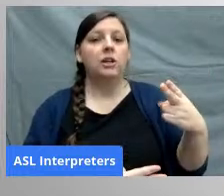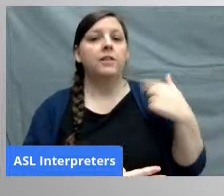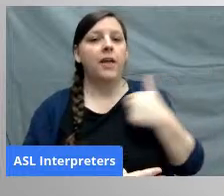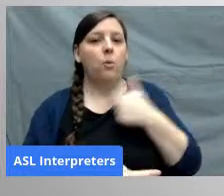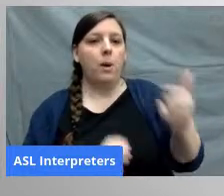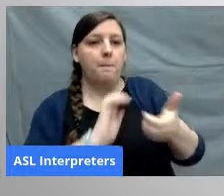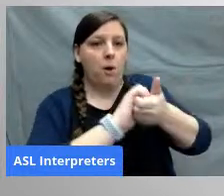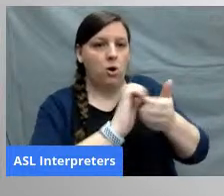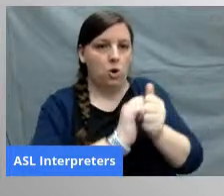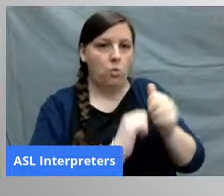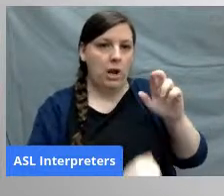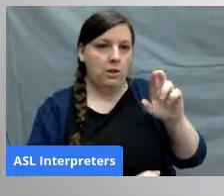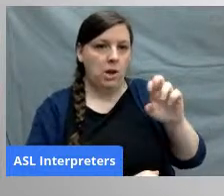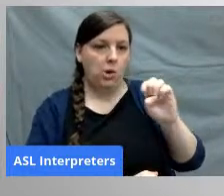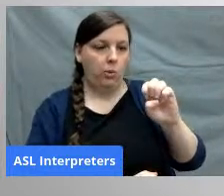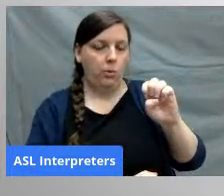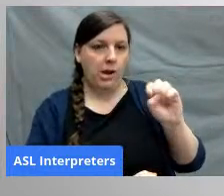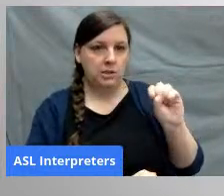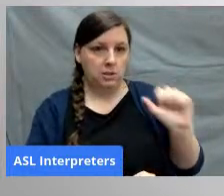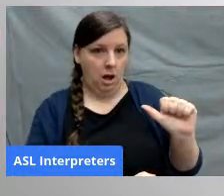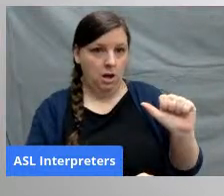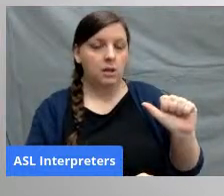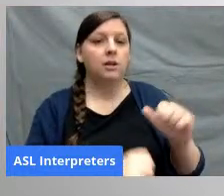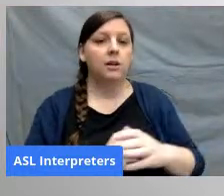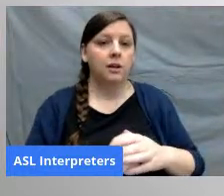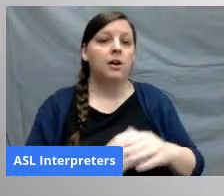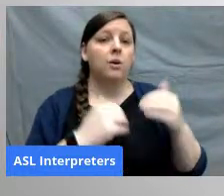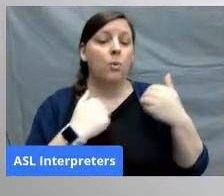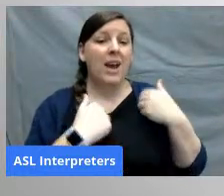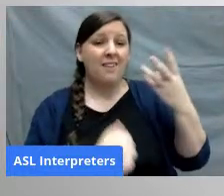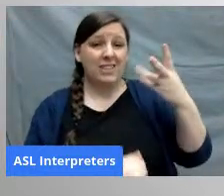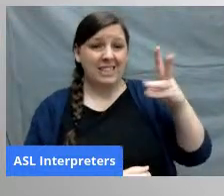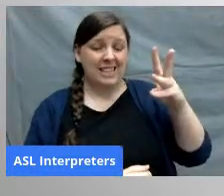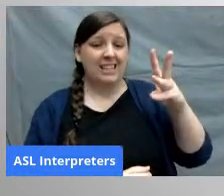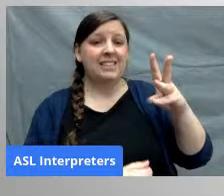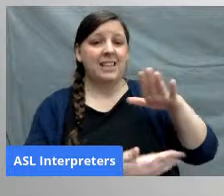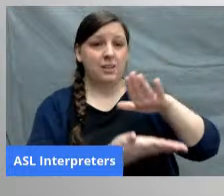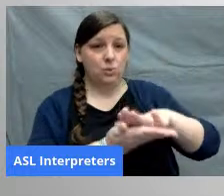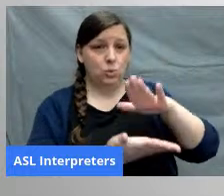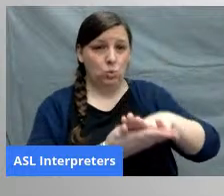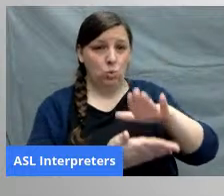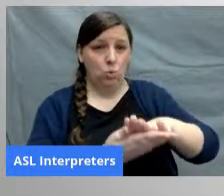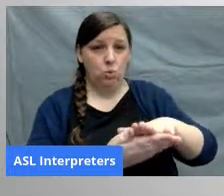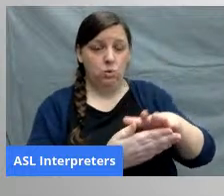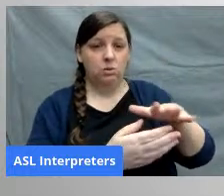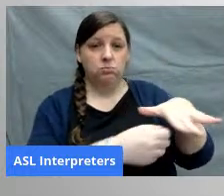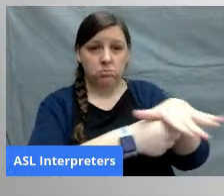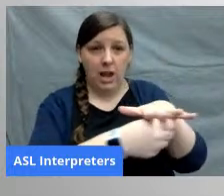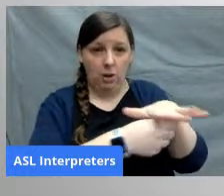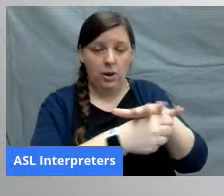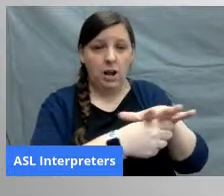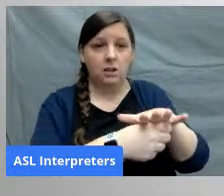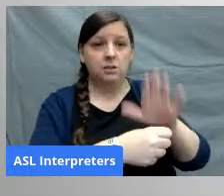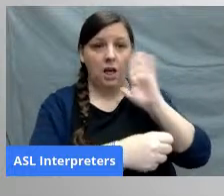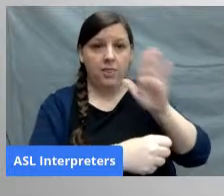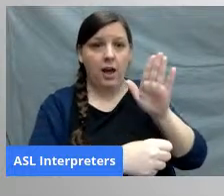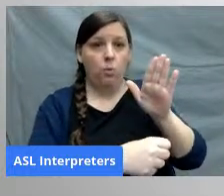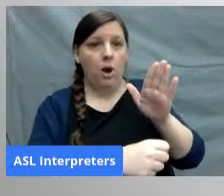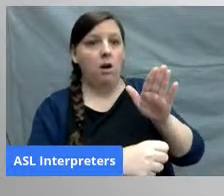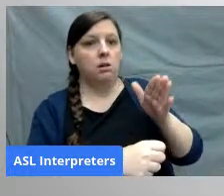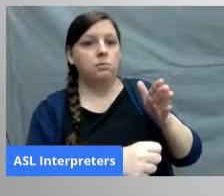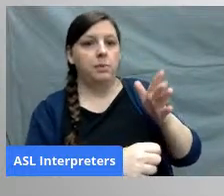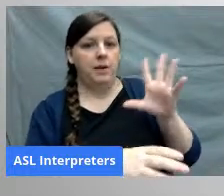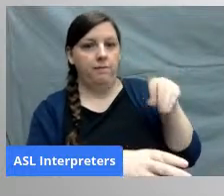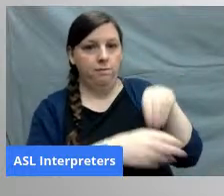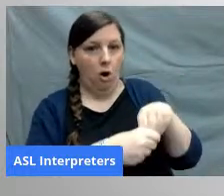our RISA. 16 campus sites will be impacted with a special education return. That's